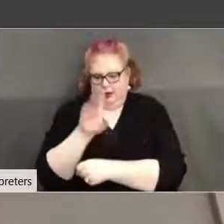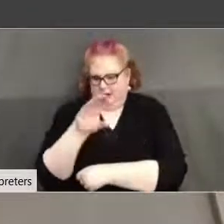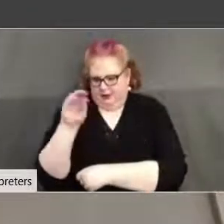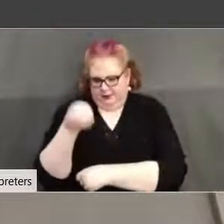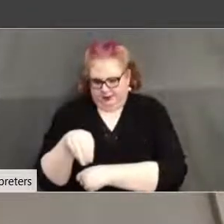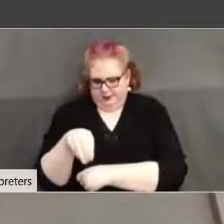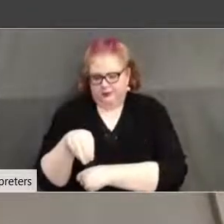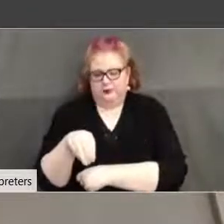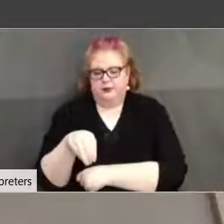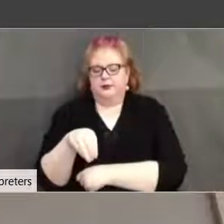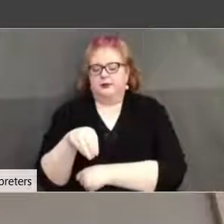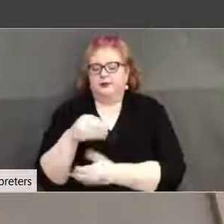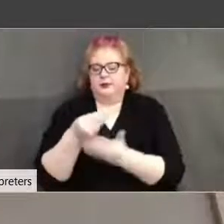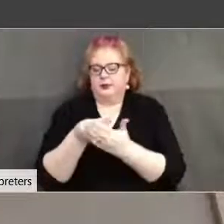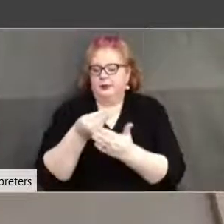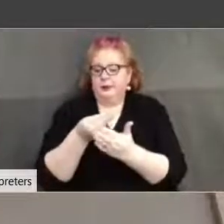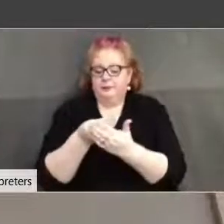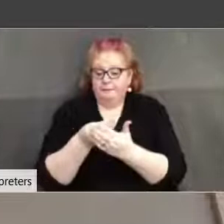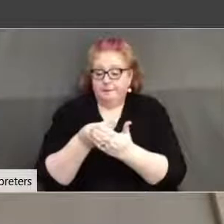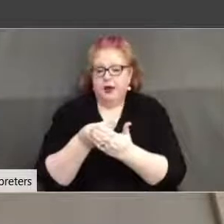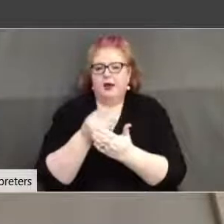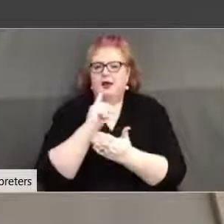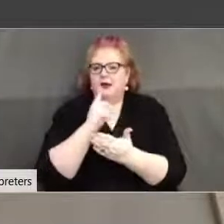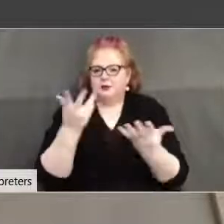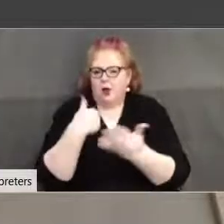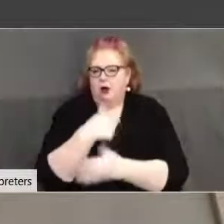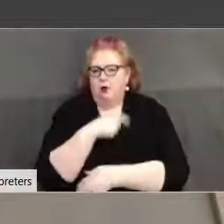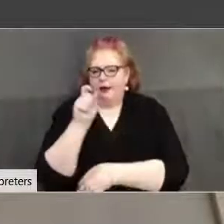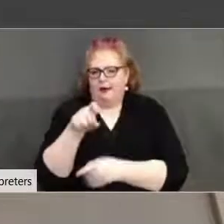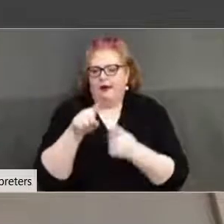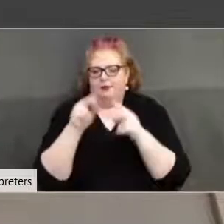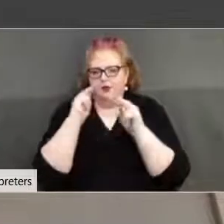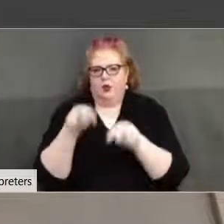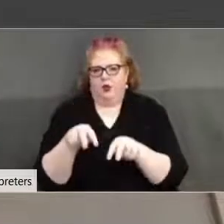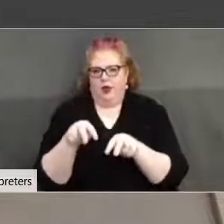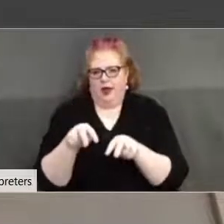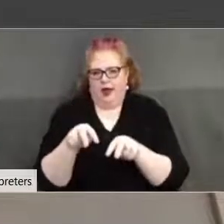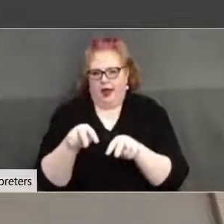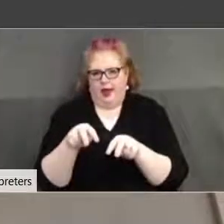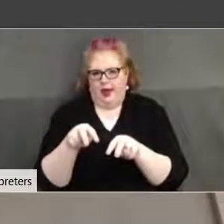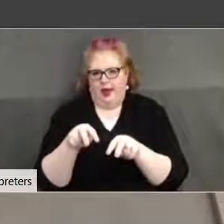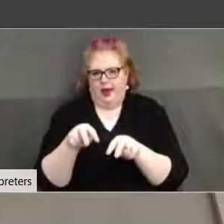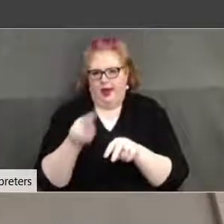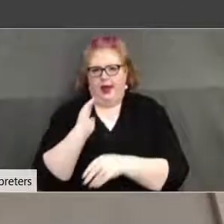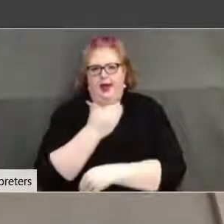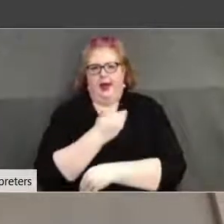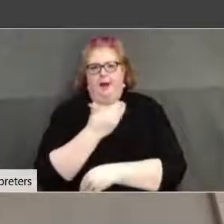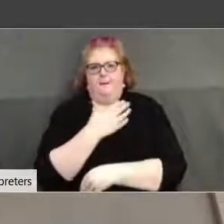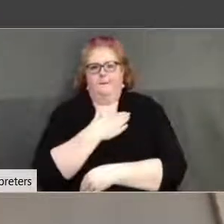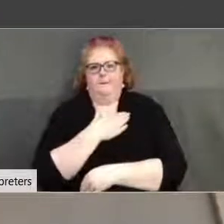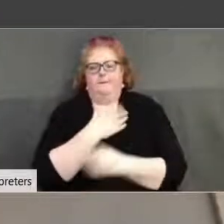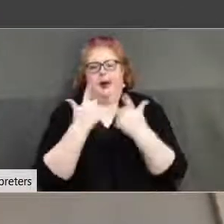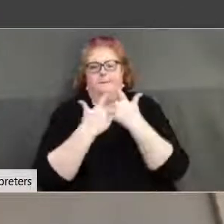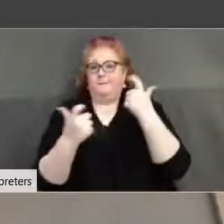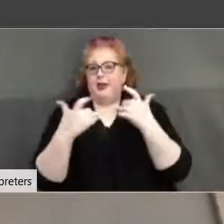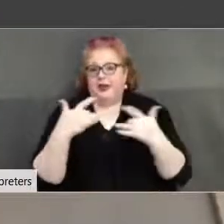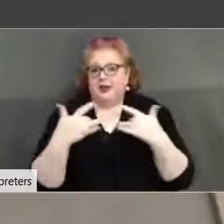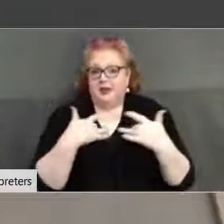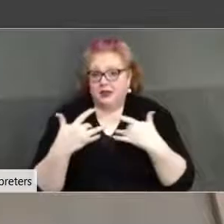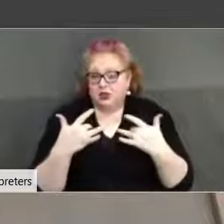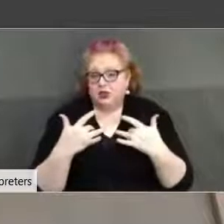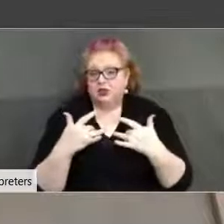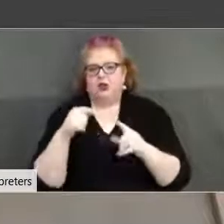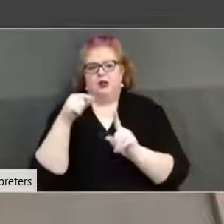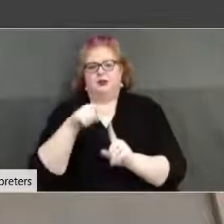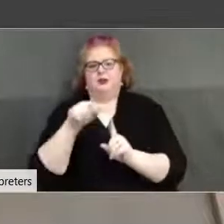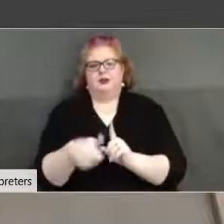money is what we have to look at first. But my biggest concern is this will be another year that